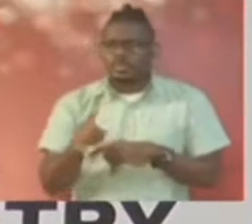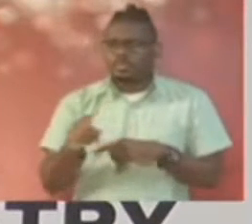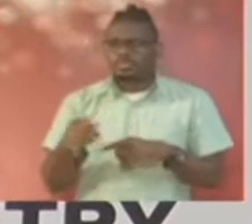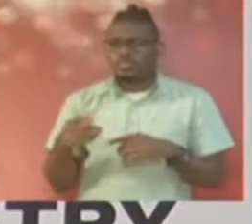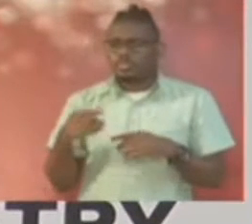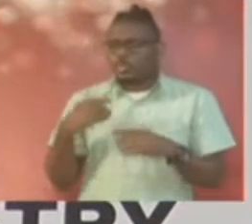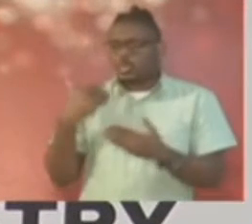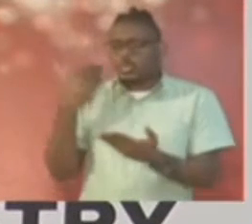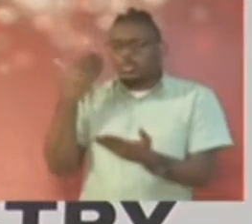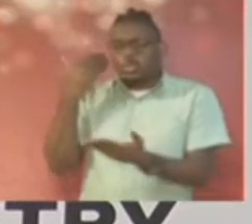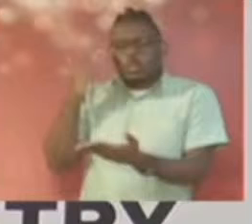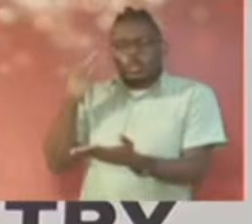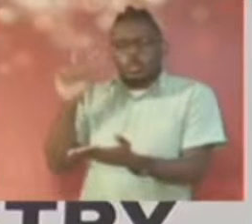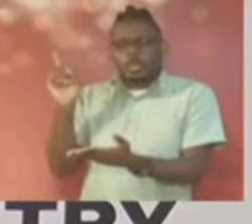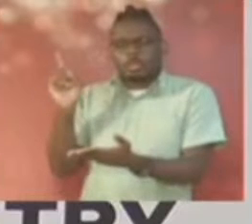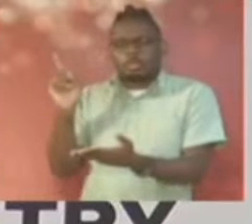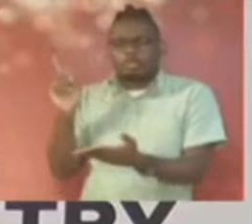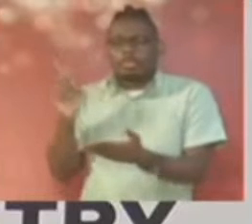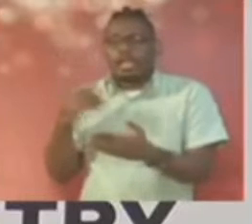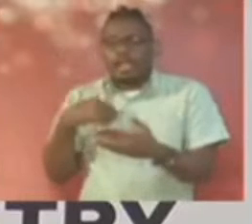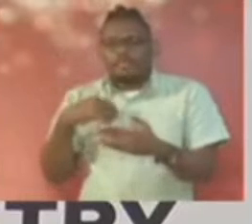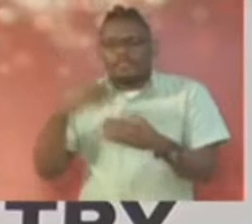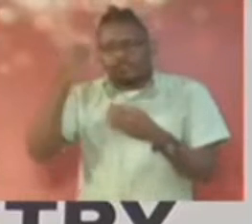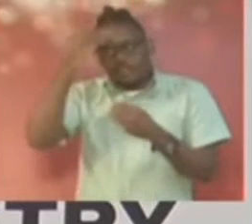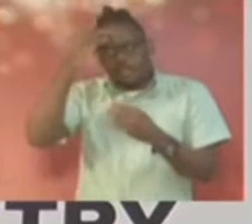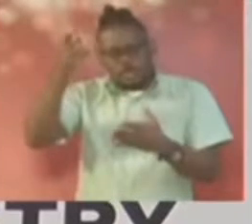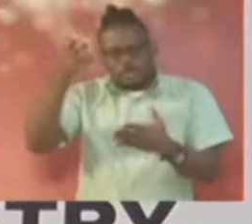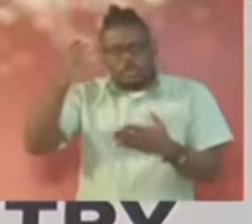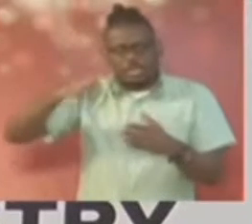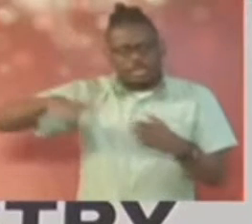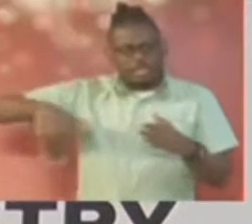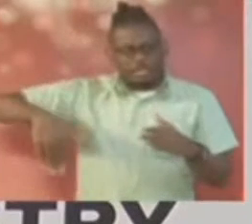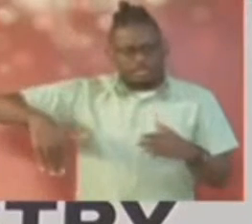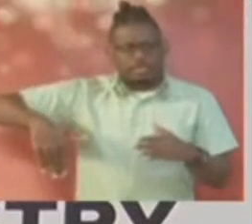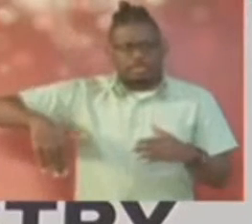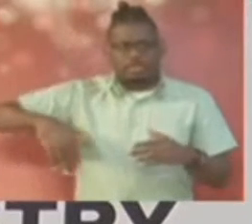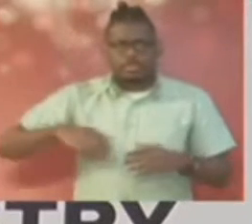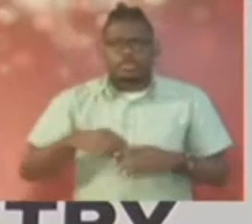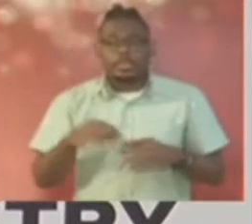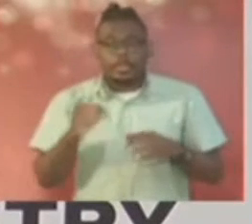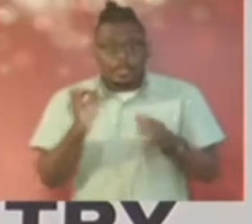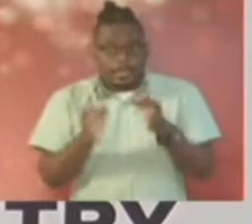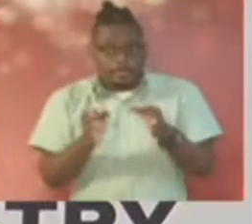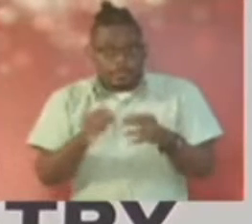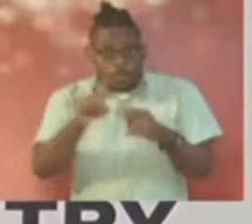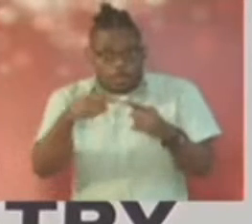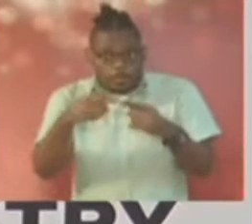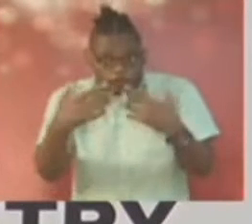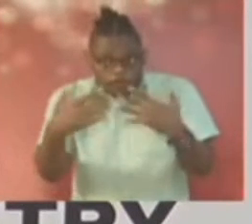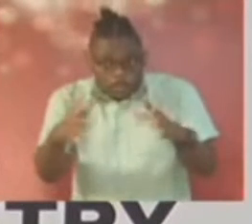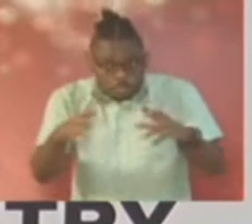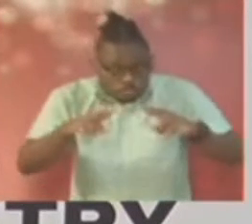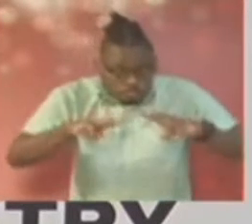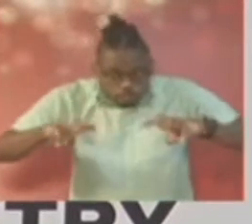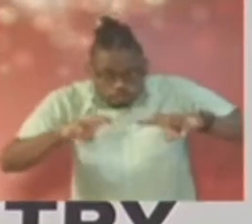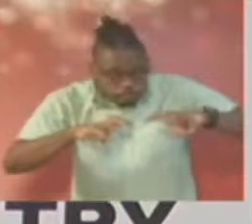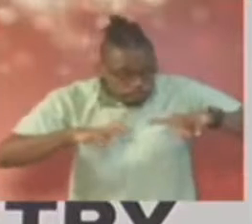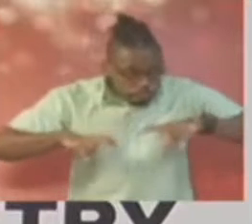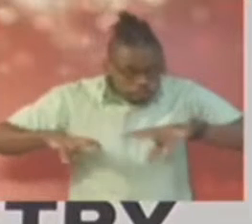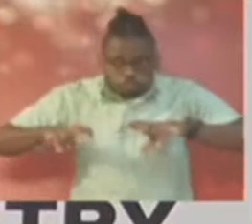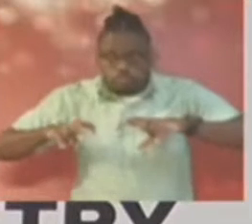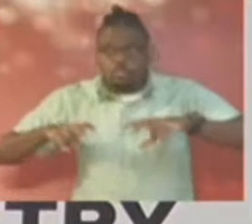any definitive confirmation of any particular area of the economy being a driver, we will let the press